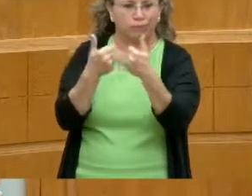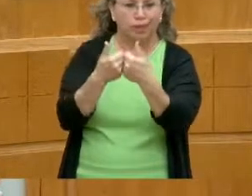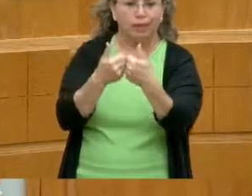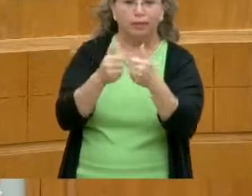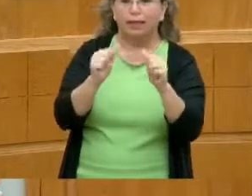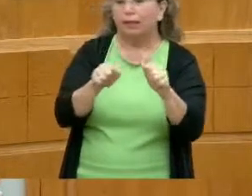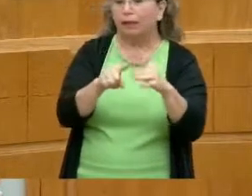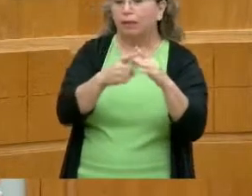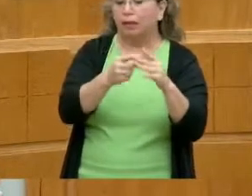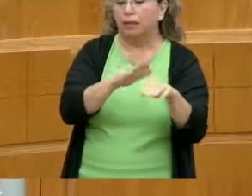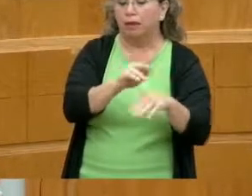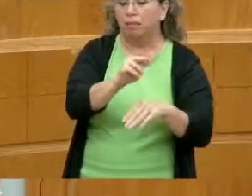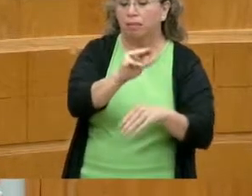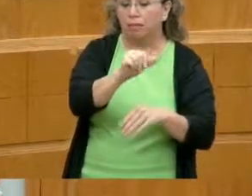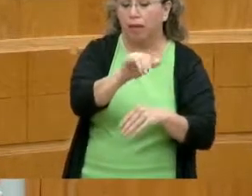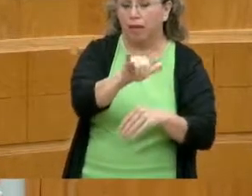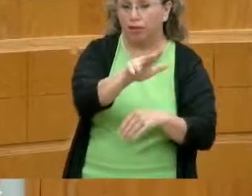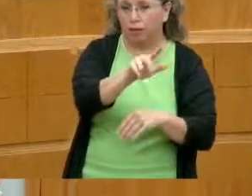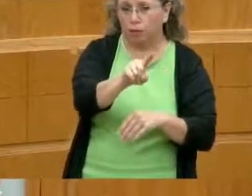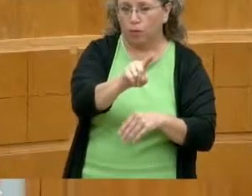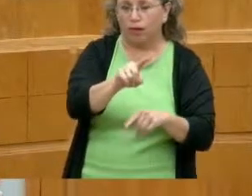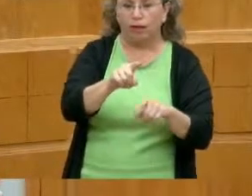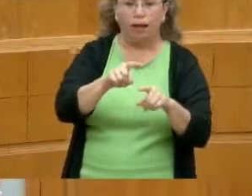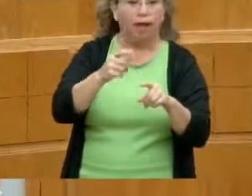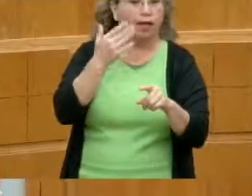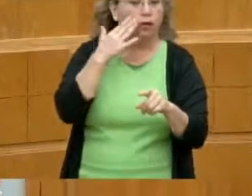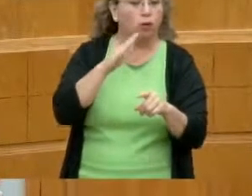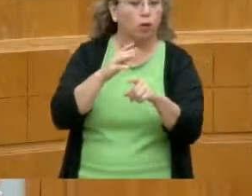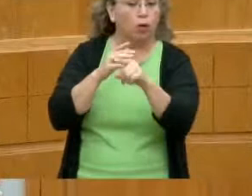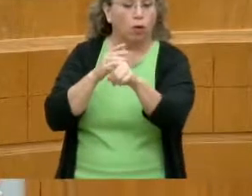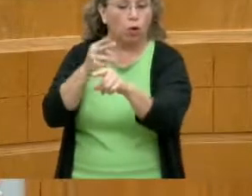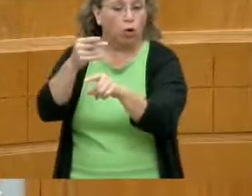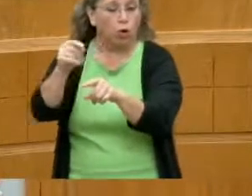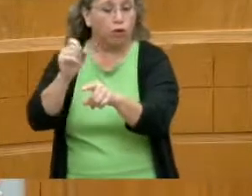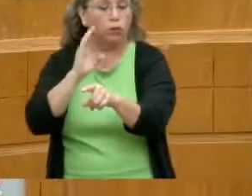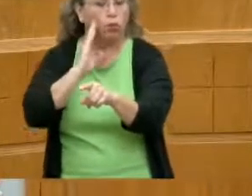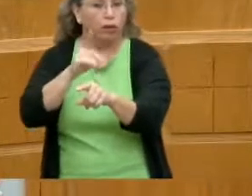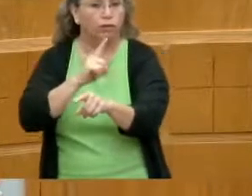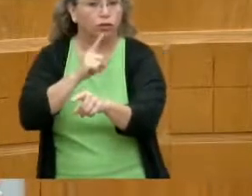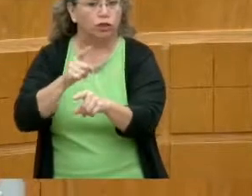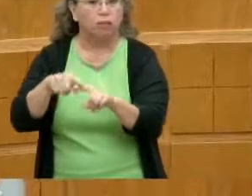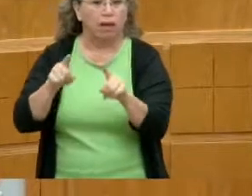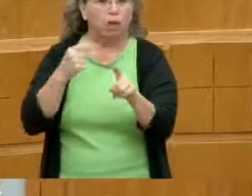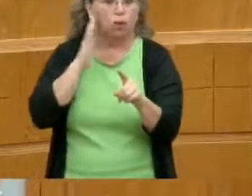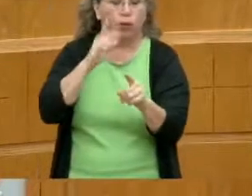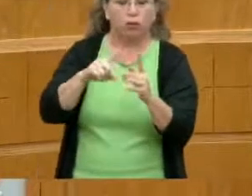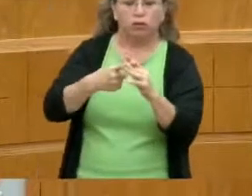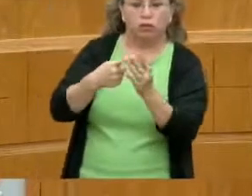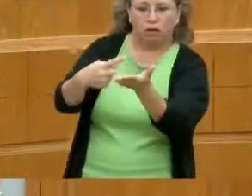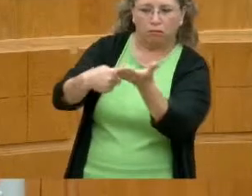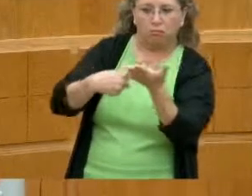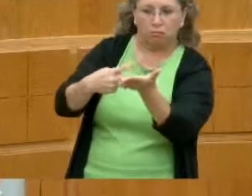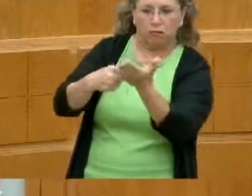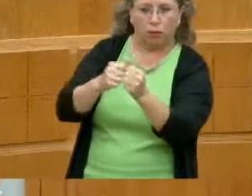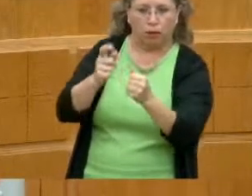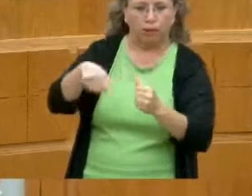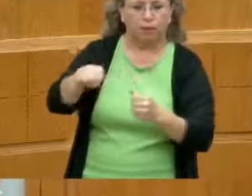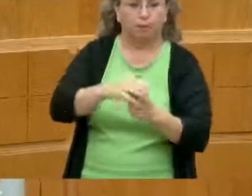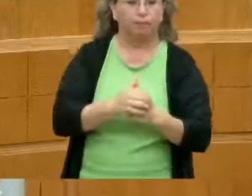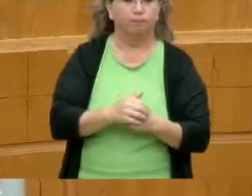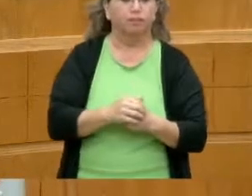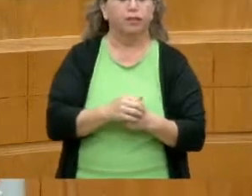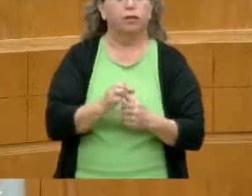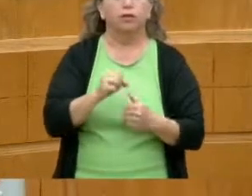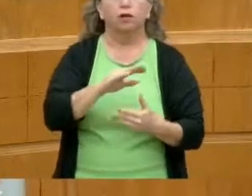know if our team's going to do that, but we'll start having conversation with the Hooks. So all sporting and camp activities are required to